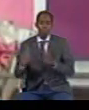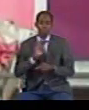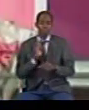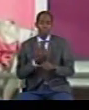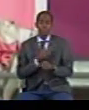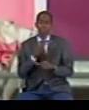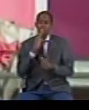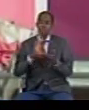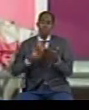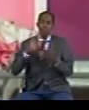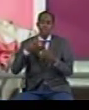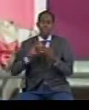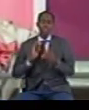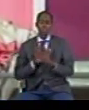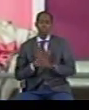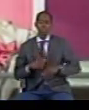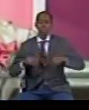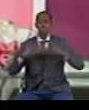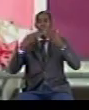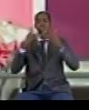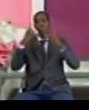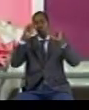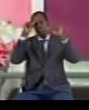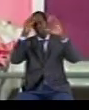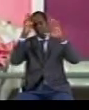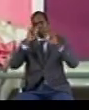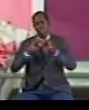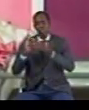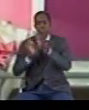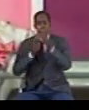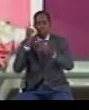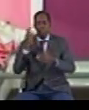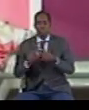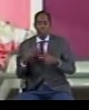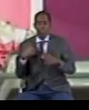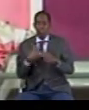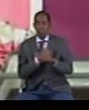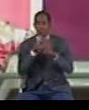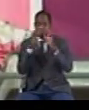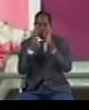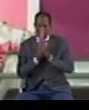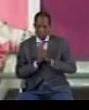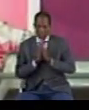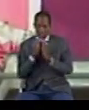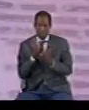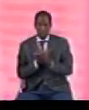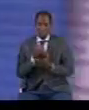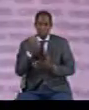glorified in our lives. Thank you, Father. In Jesus' name we pray.